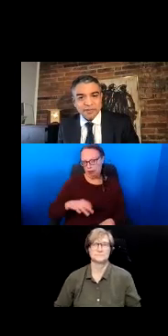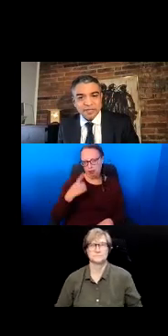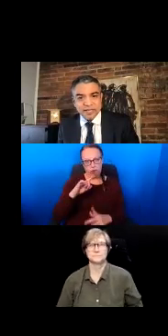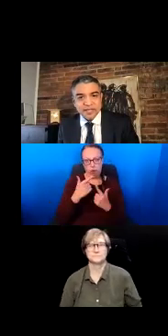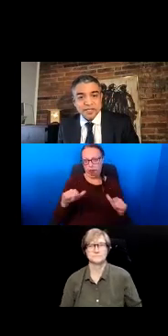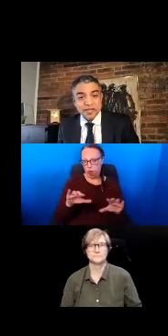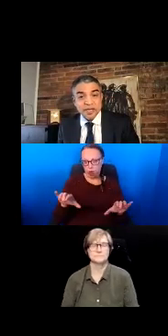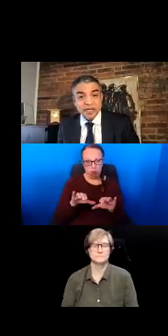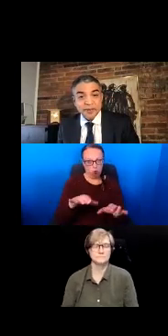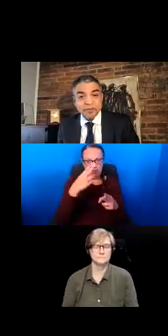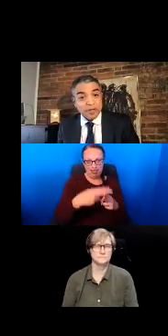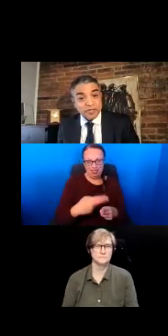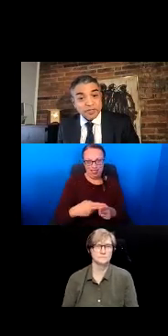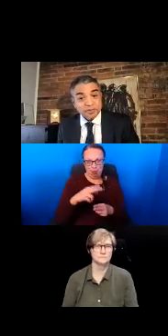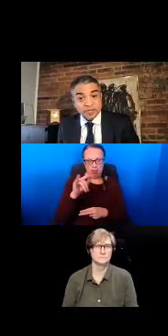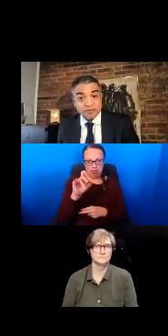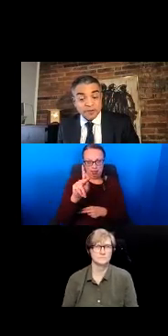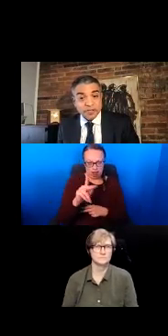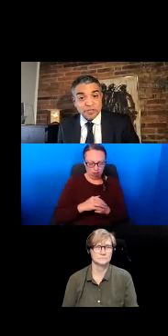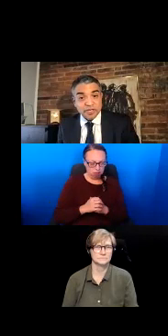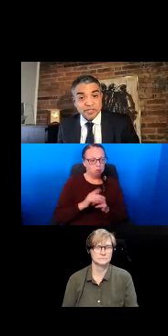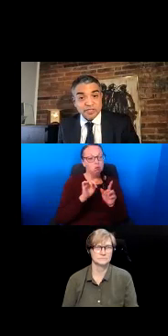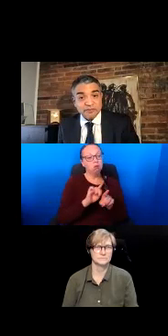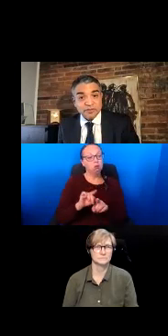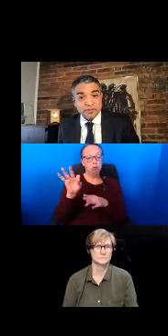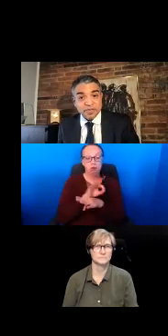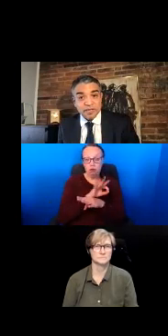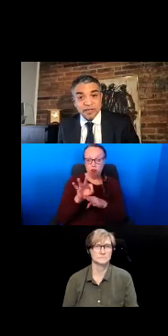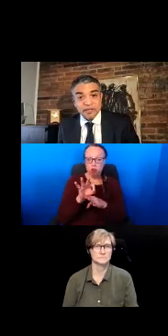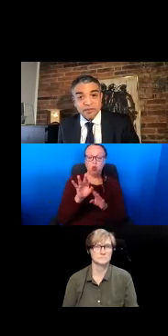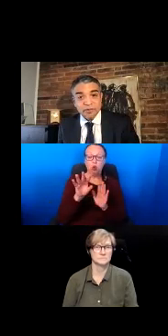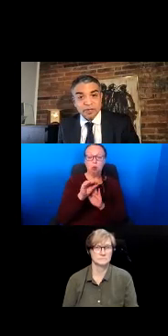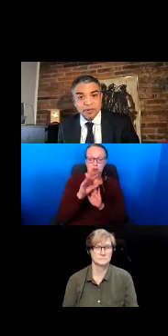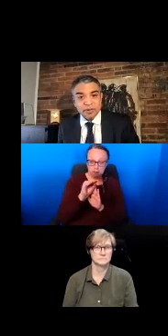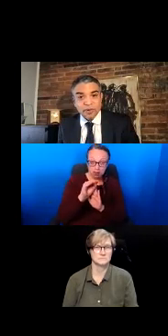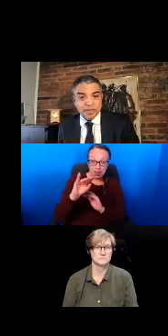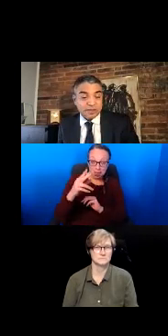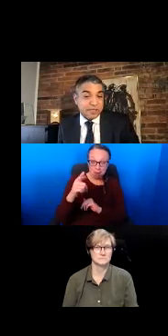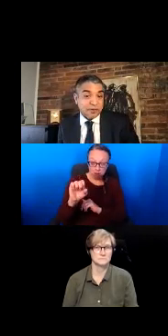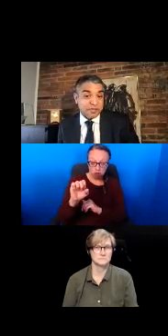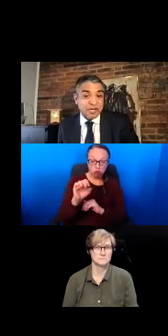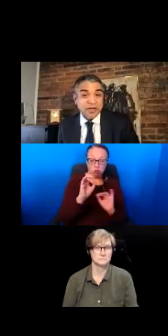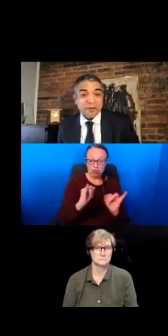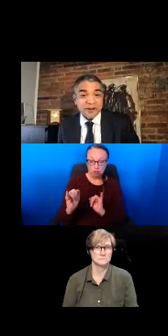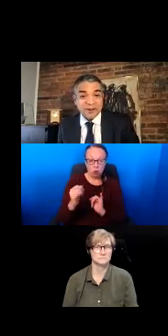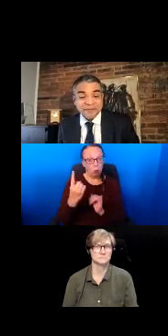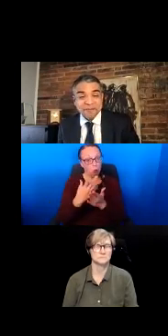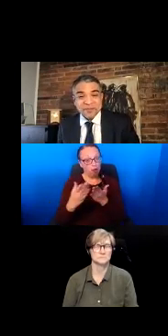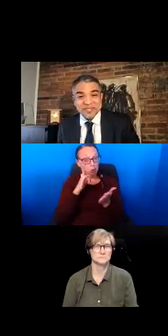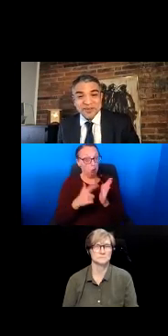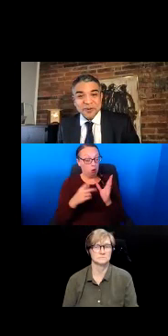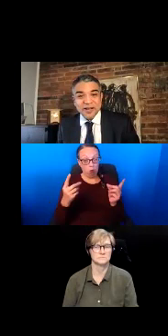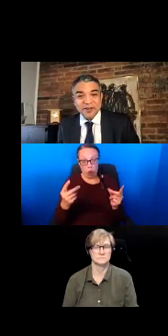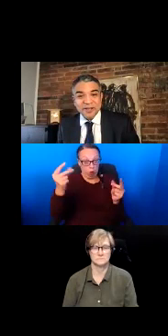the naming task. We also did functional imaging on these individuals. One thing that we noticed right away